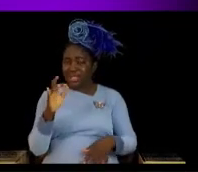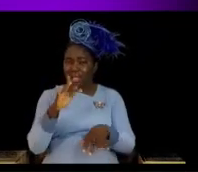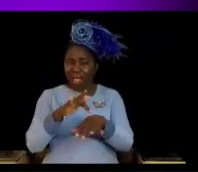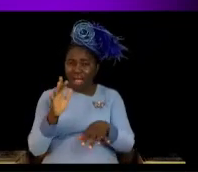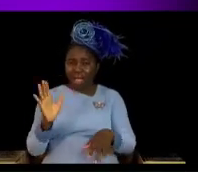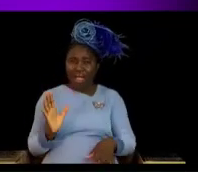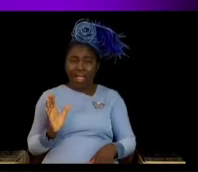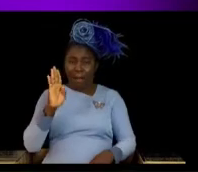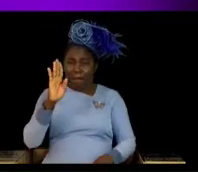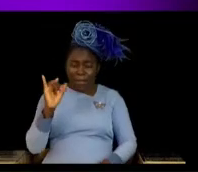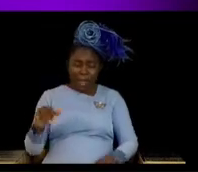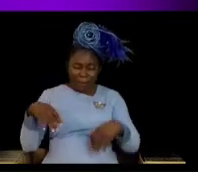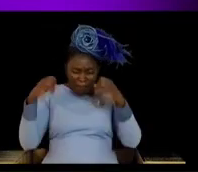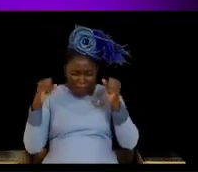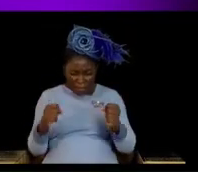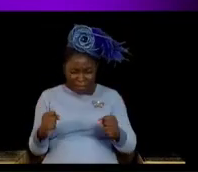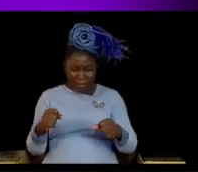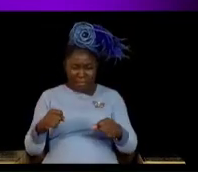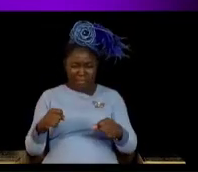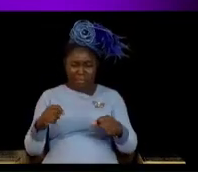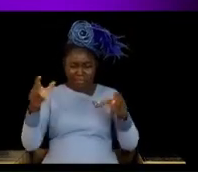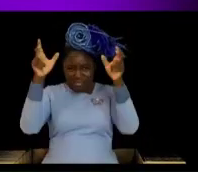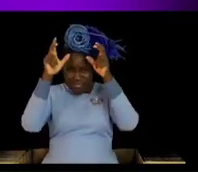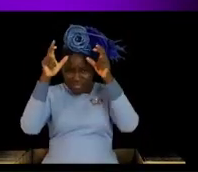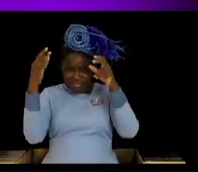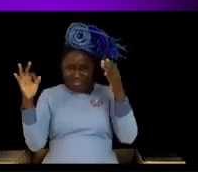darkness. Paul said we